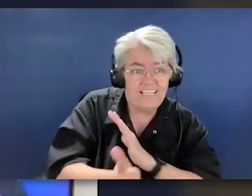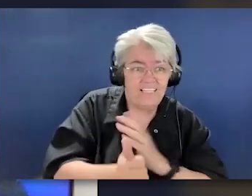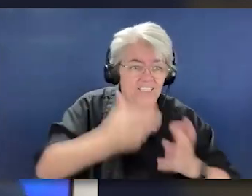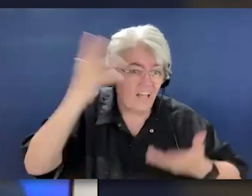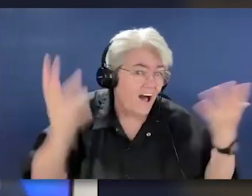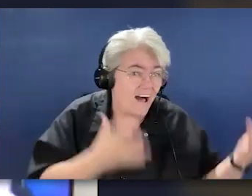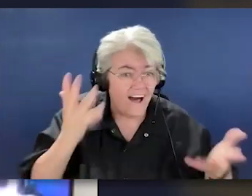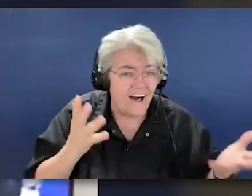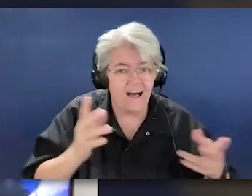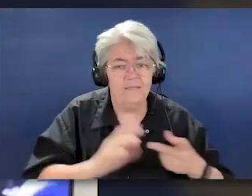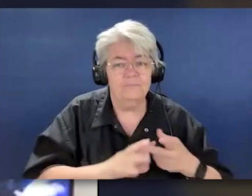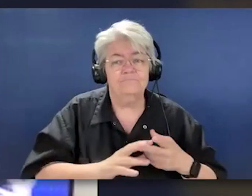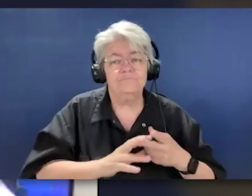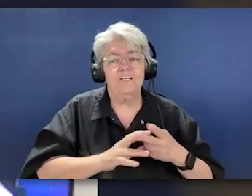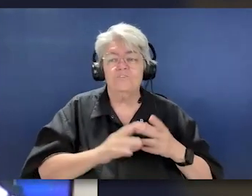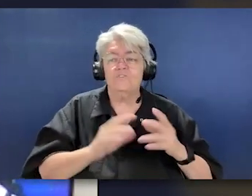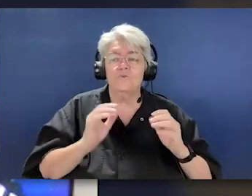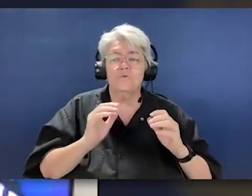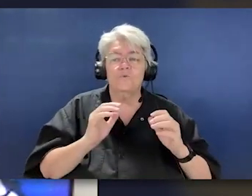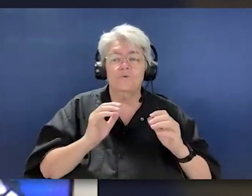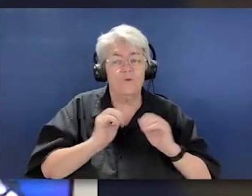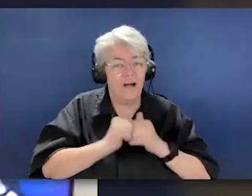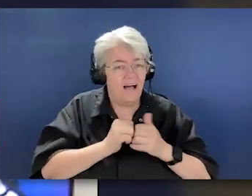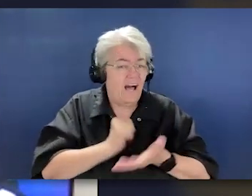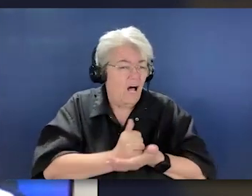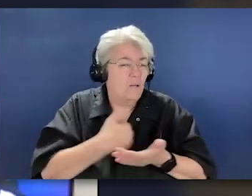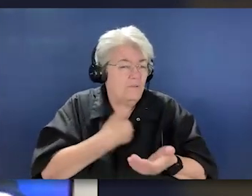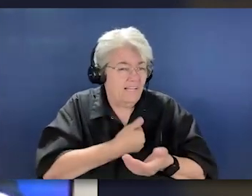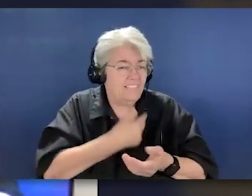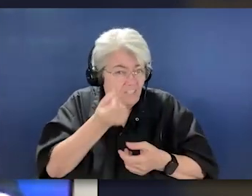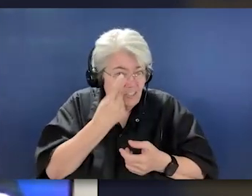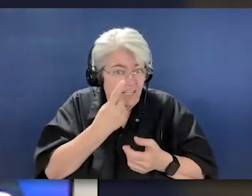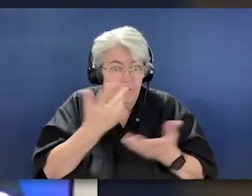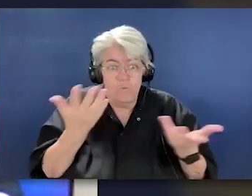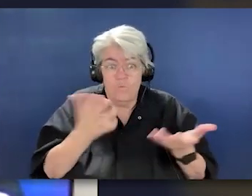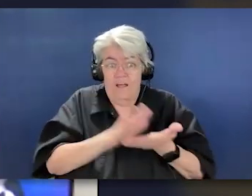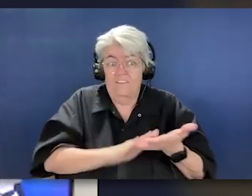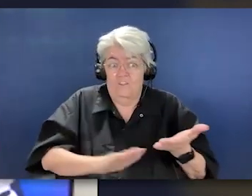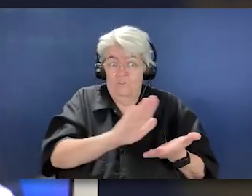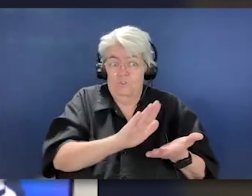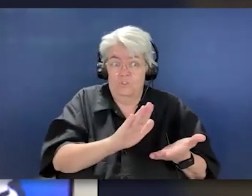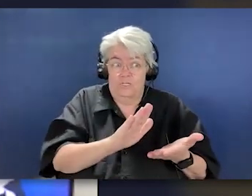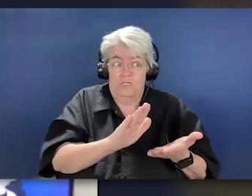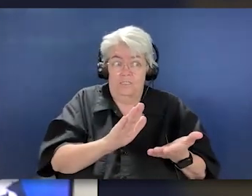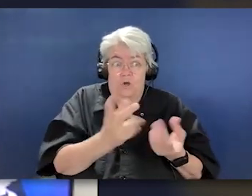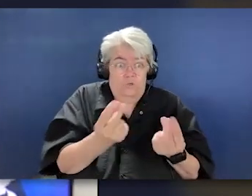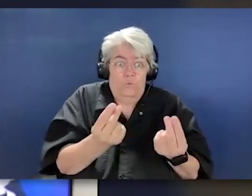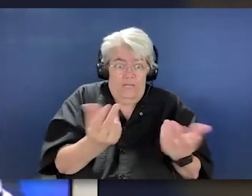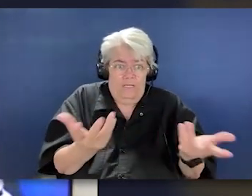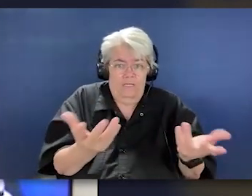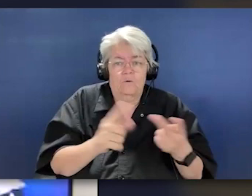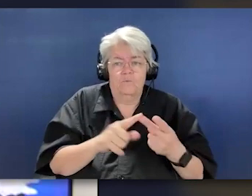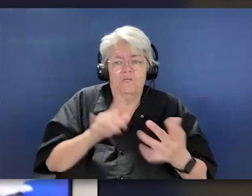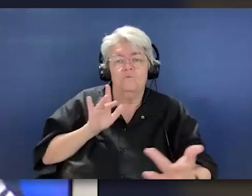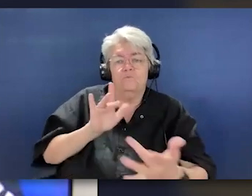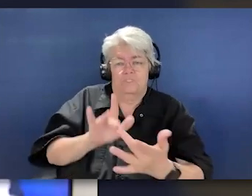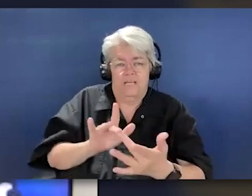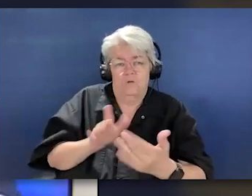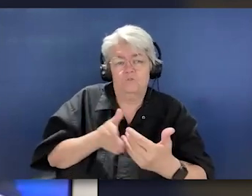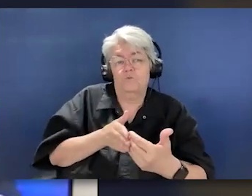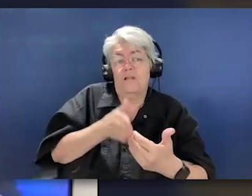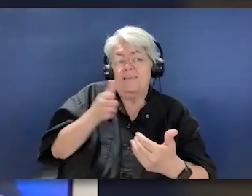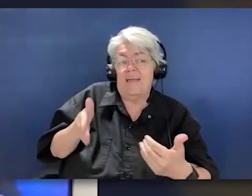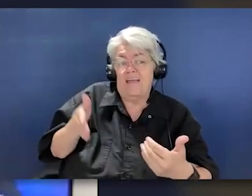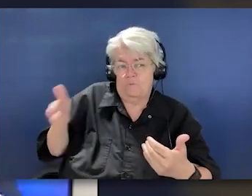So, to help us understand how universities are responding to GAI in learning and teaching, we've reached out to our neighbors in